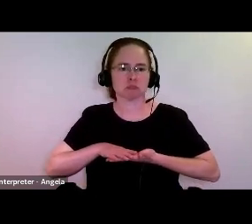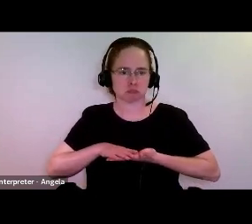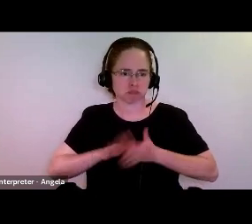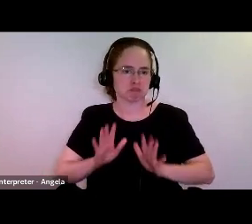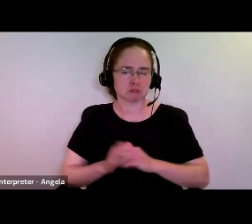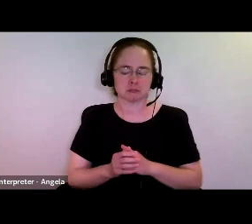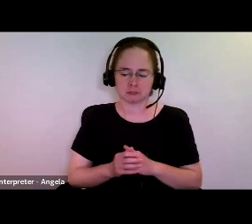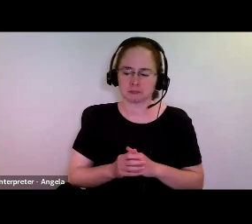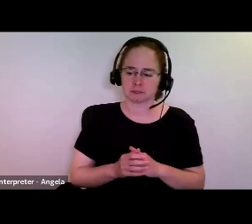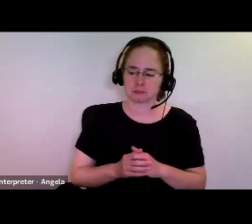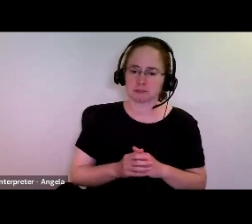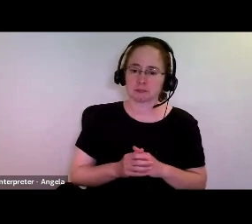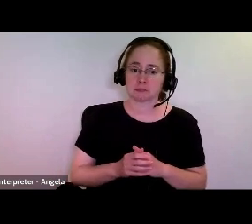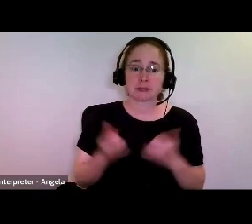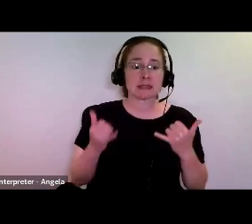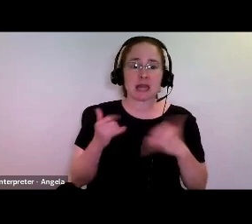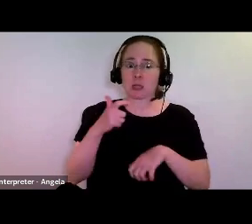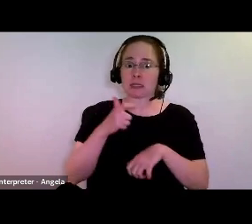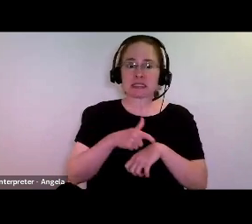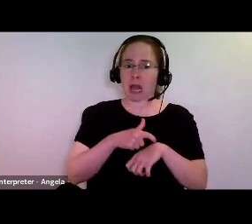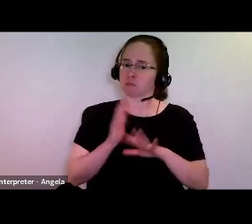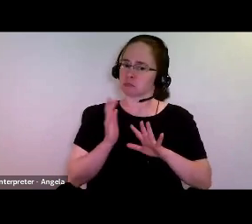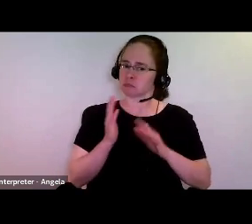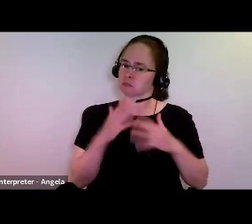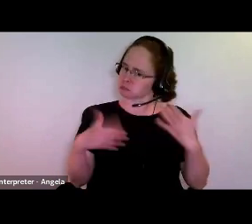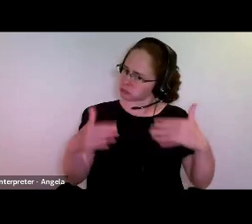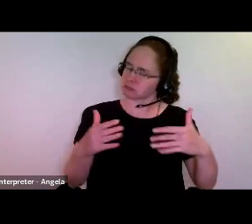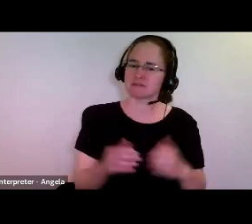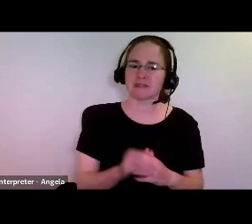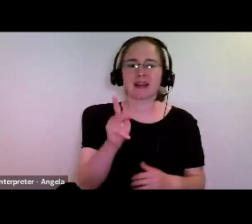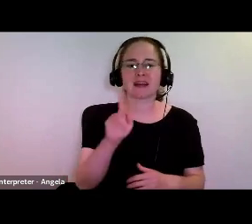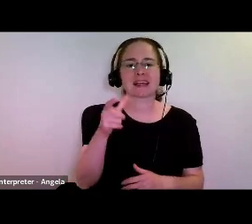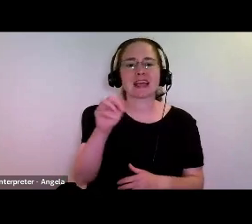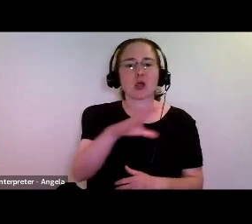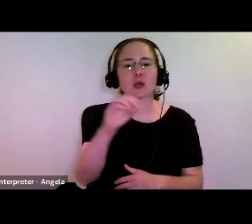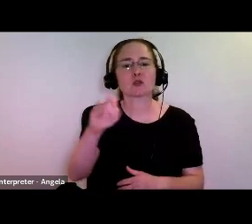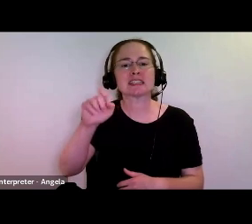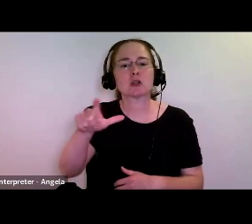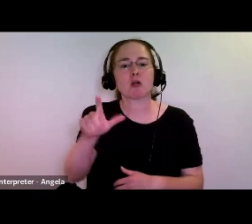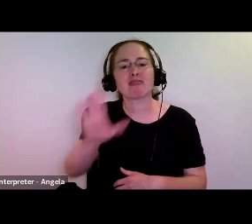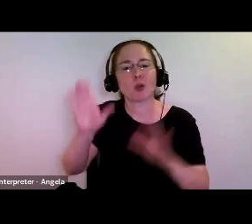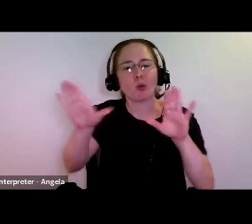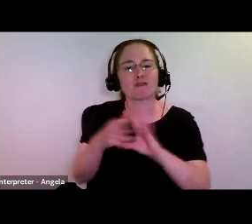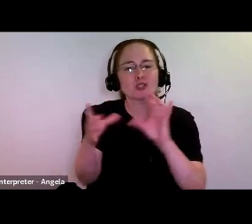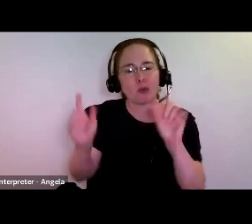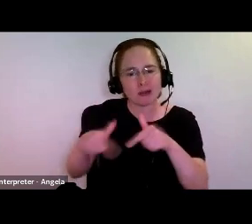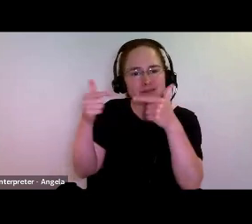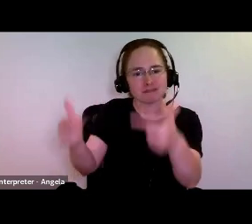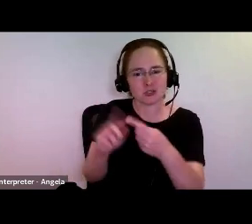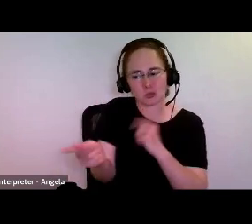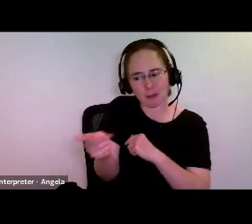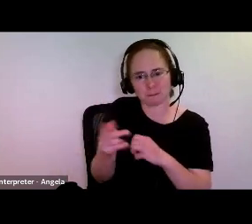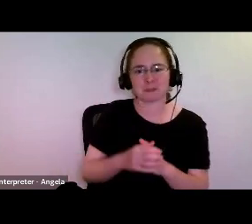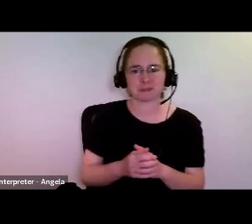are done. And I don't want to take any more time away from Kyler and Crystal's wonderful story, so I'm going to pass it right on to them with the